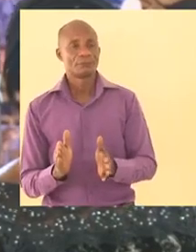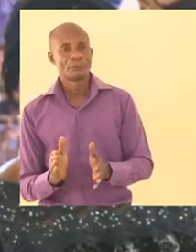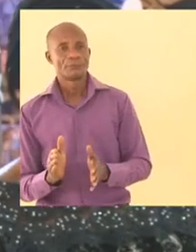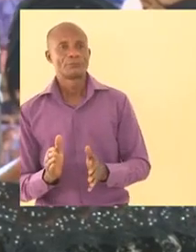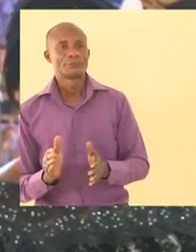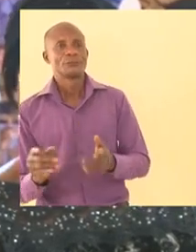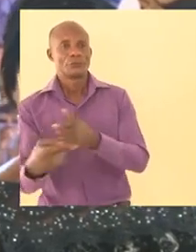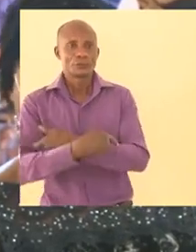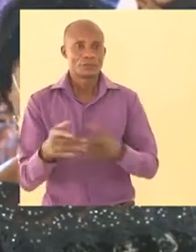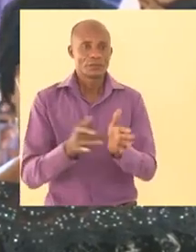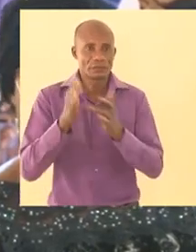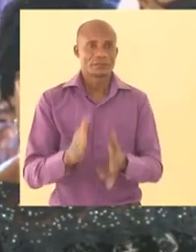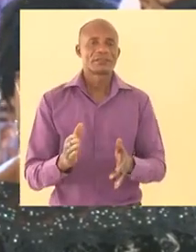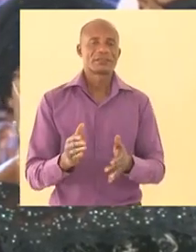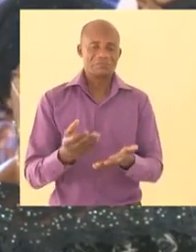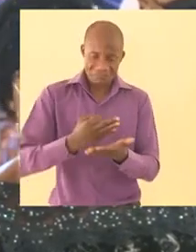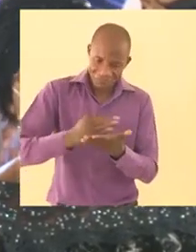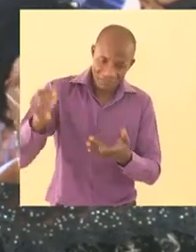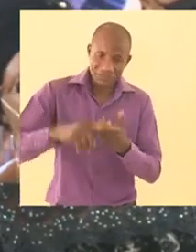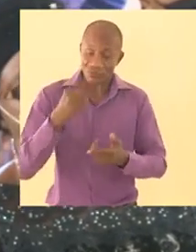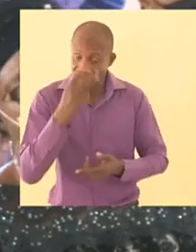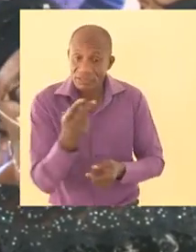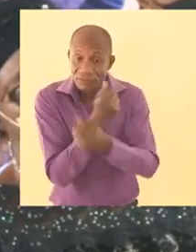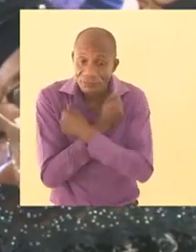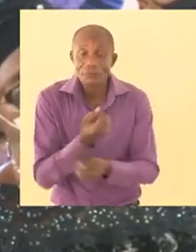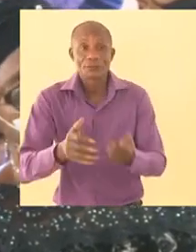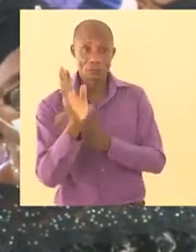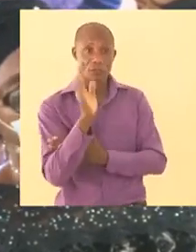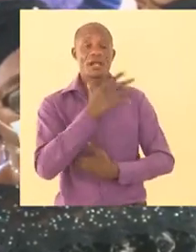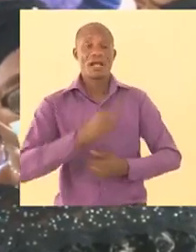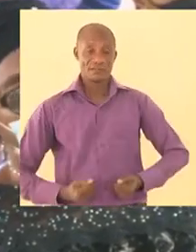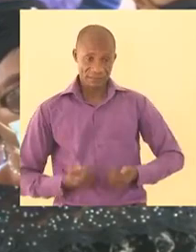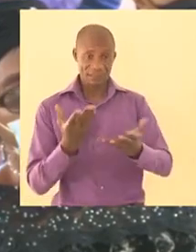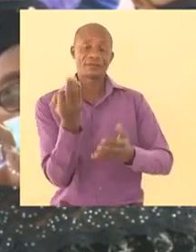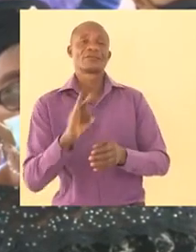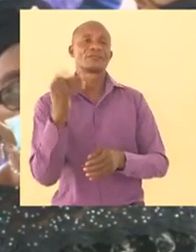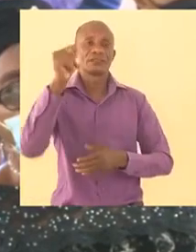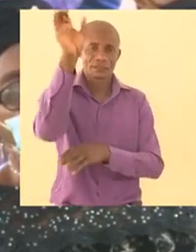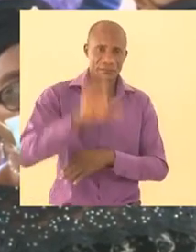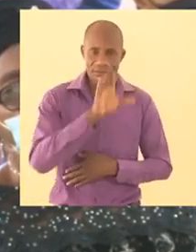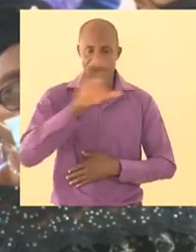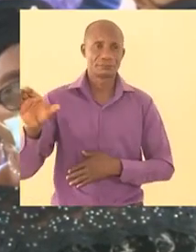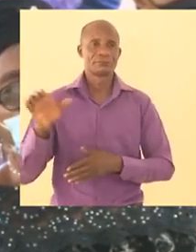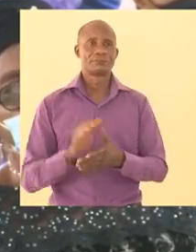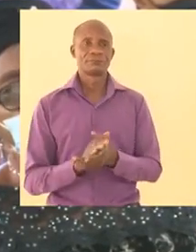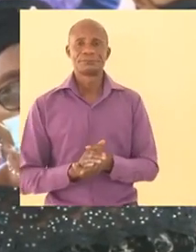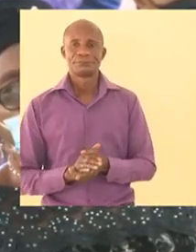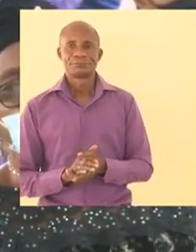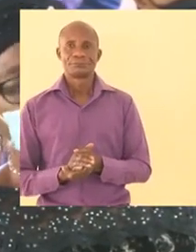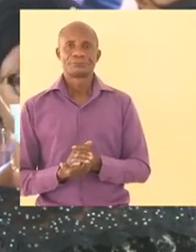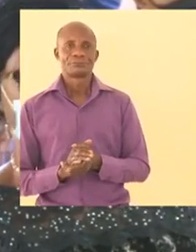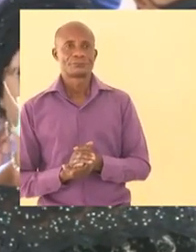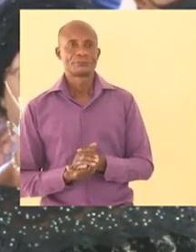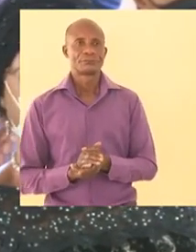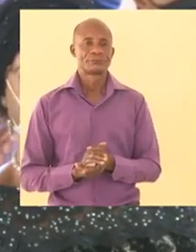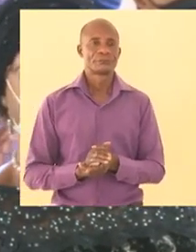modern day Christians fail to see the love of God and the sacrifice of the cross. They say that if God is all powerful, why would God have to